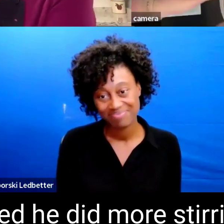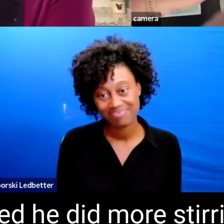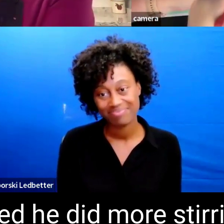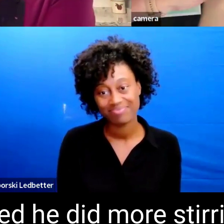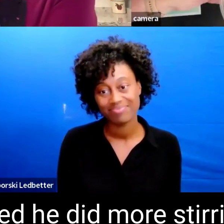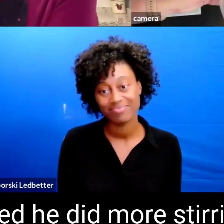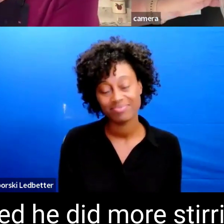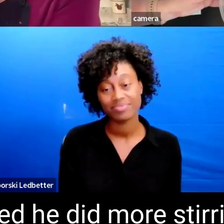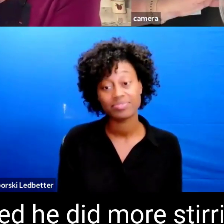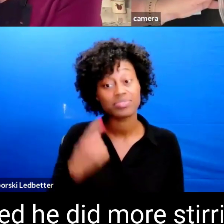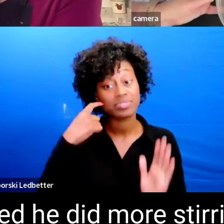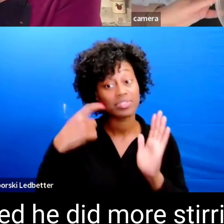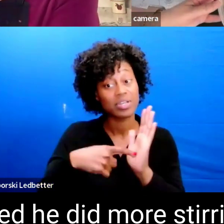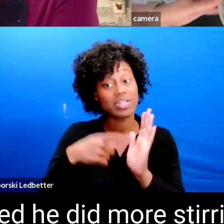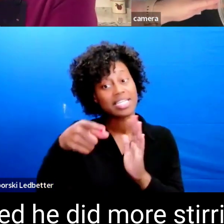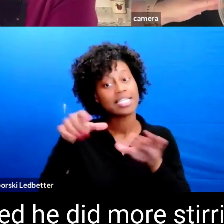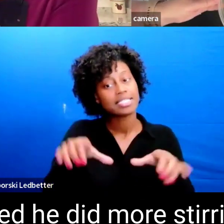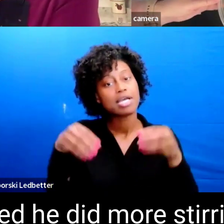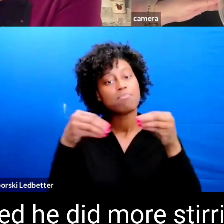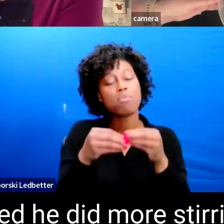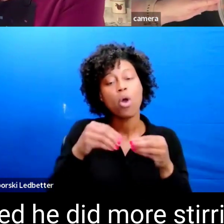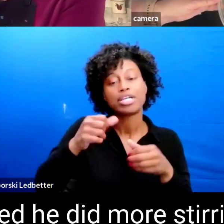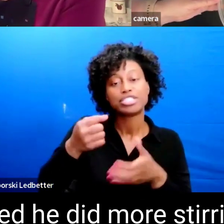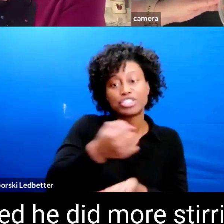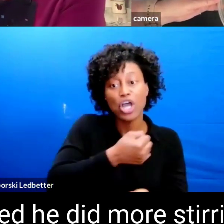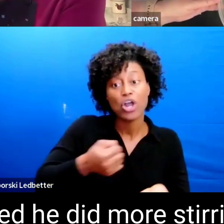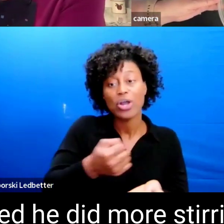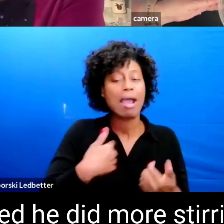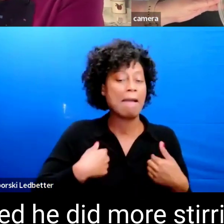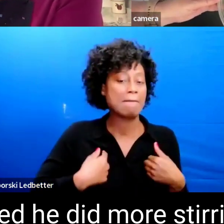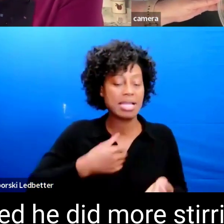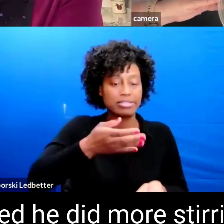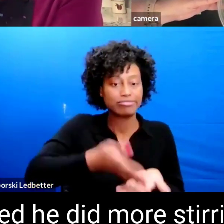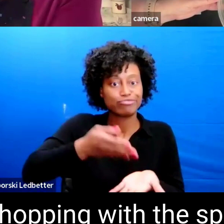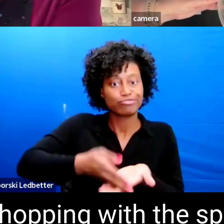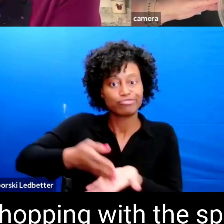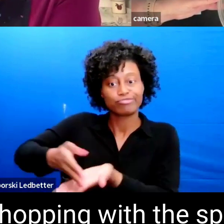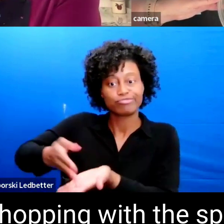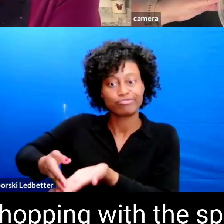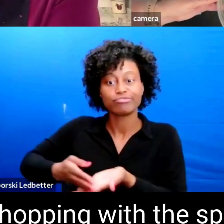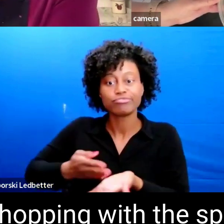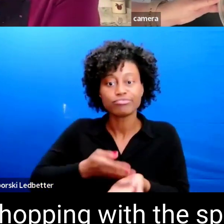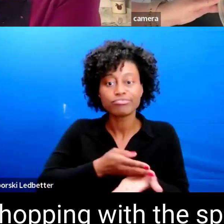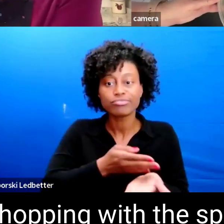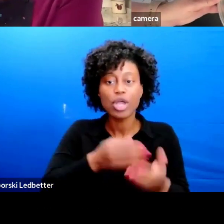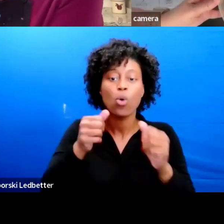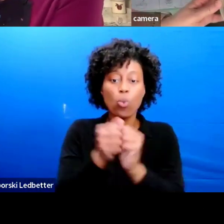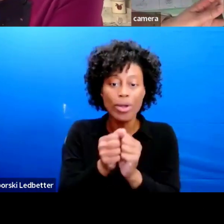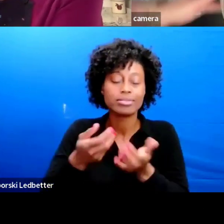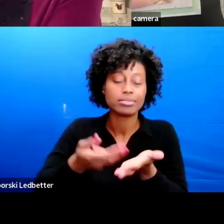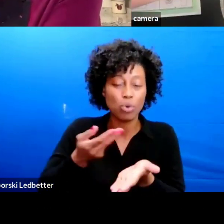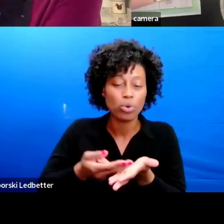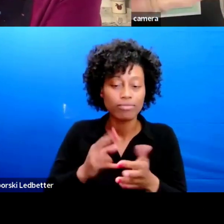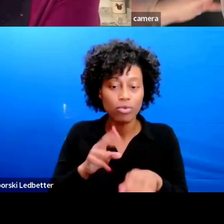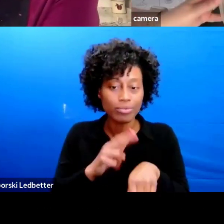If you notice, he did more stirring and I'm doing a little bit more chopping with the spoon.